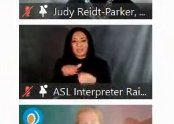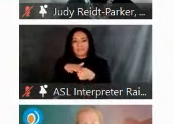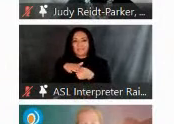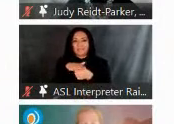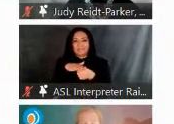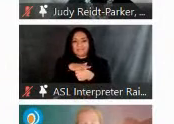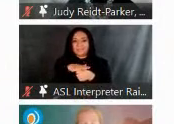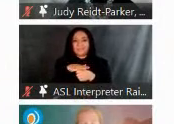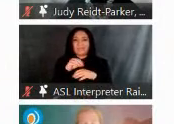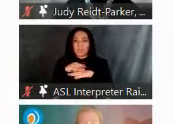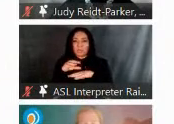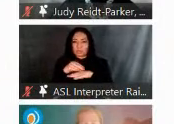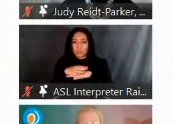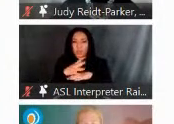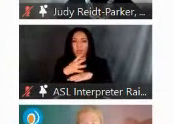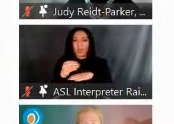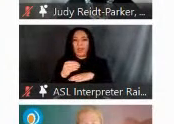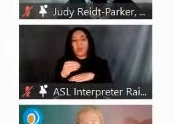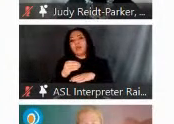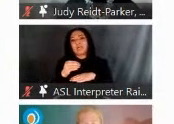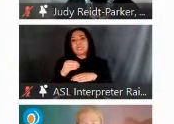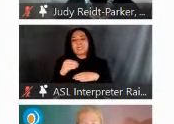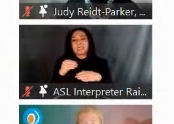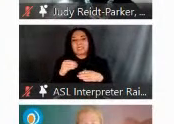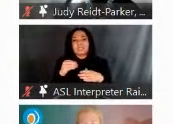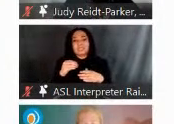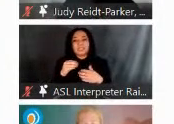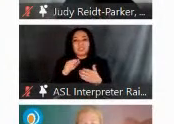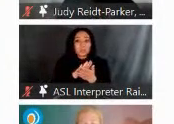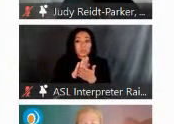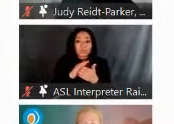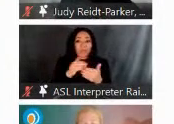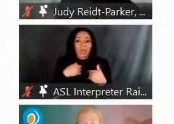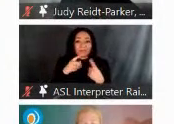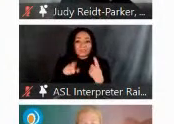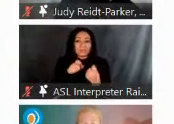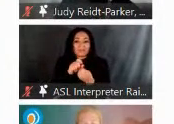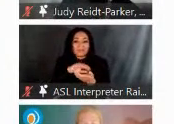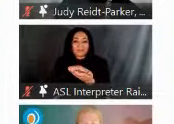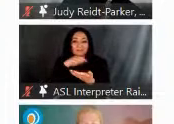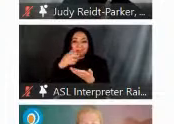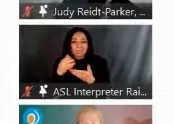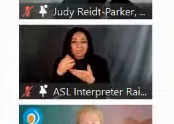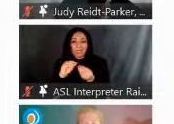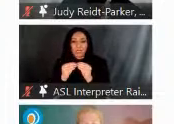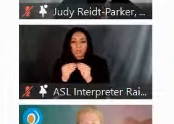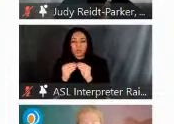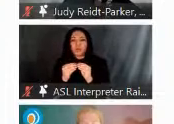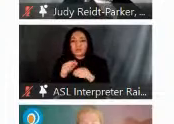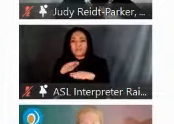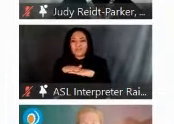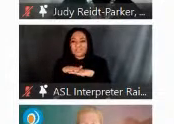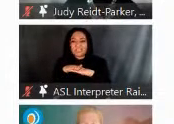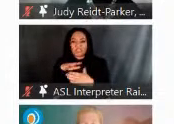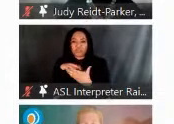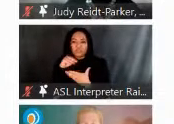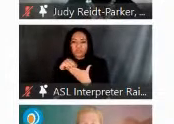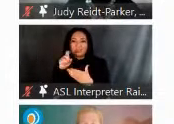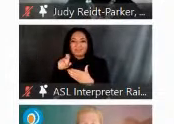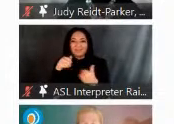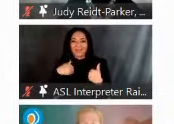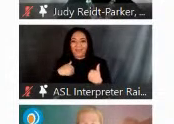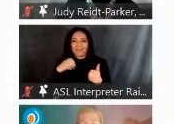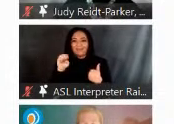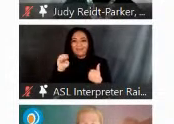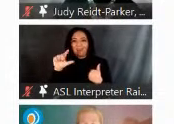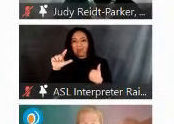involved, and schools that have a certain number of English learners need to have an English learner advisory committee. The LEA needs